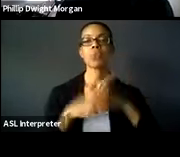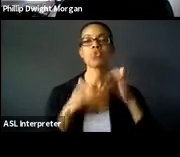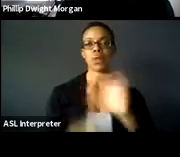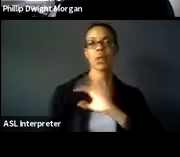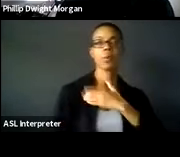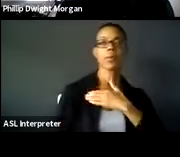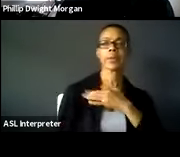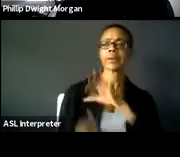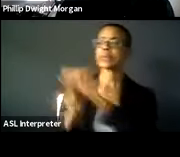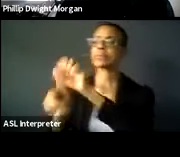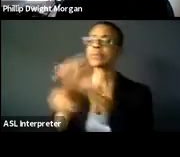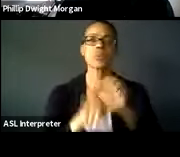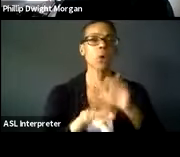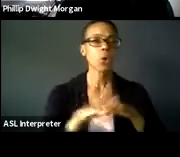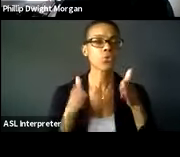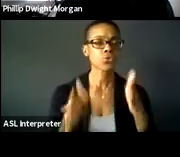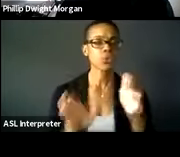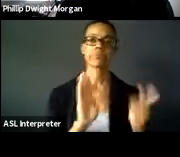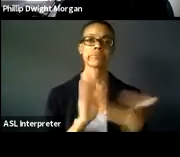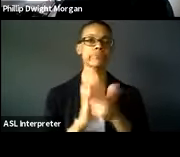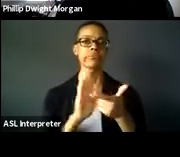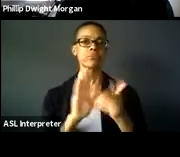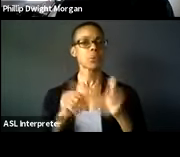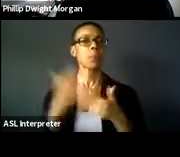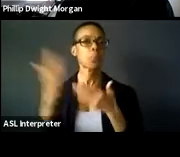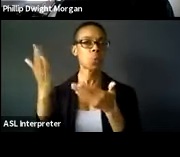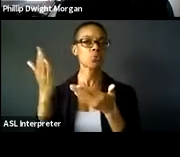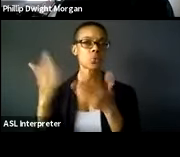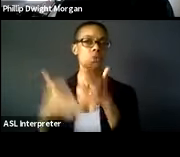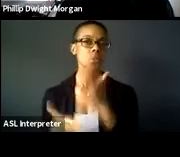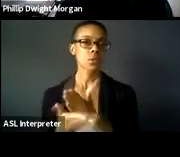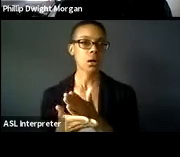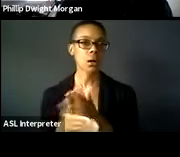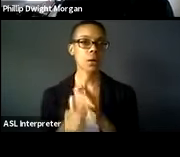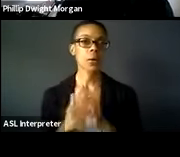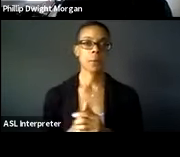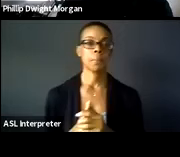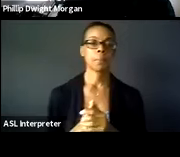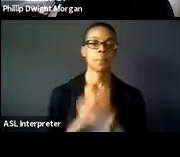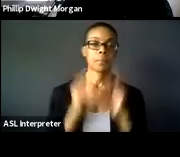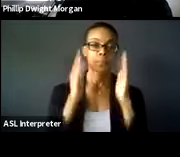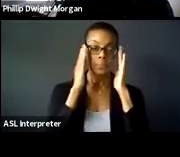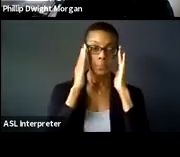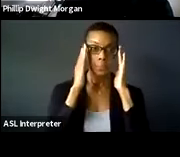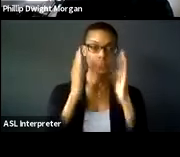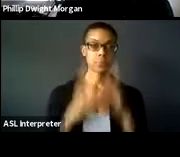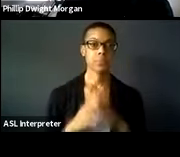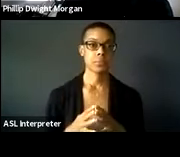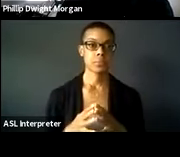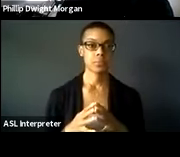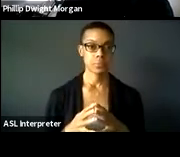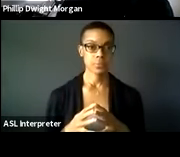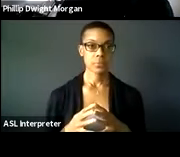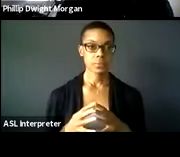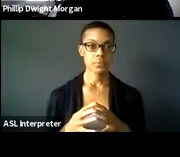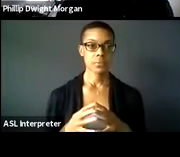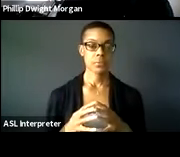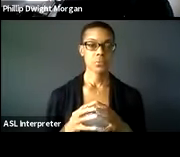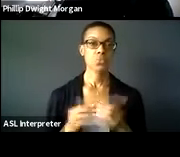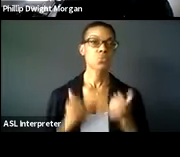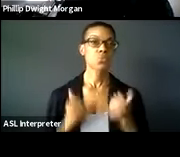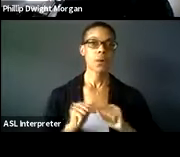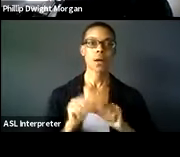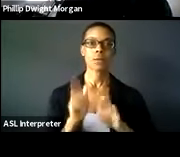mayor the recognizing city of Victoria, the UN Decade People of African Descent, which is looking at our hiring practices,